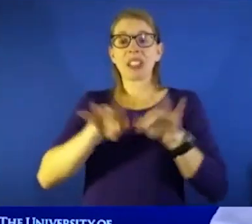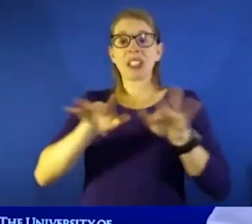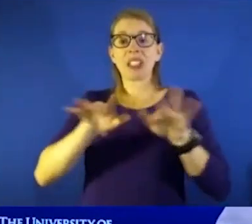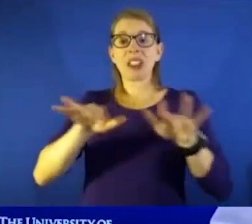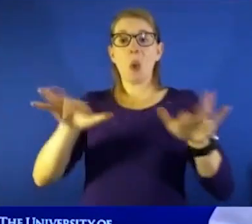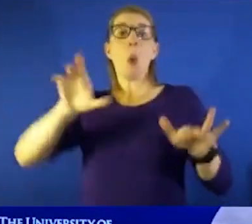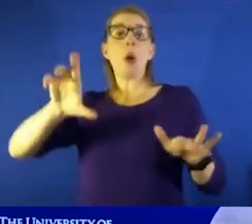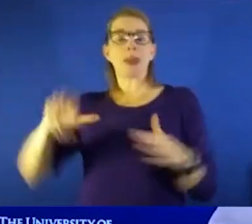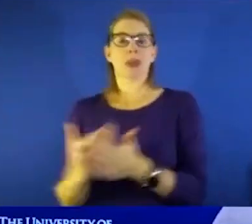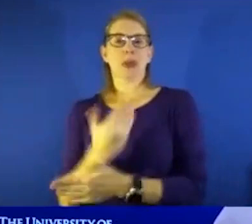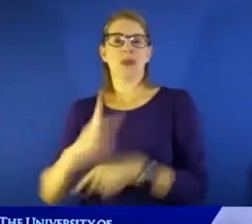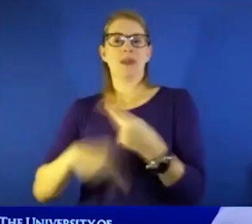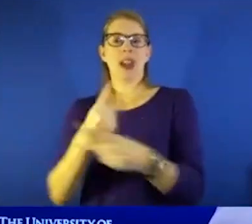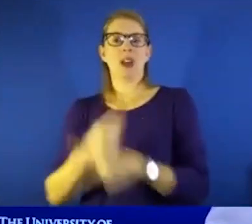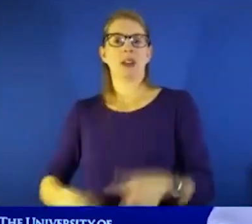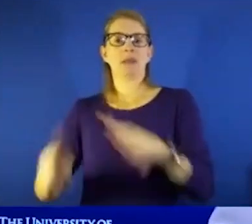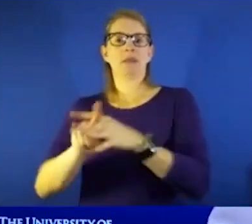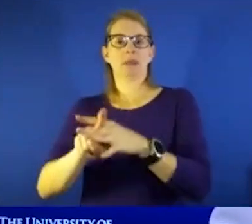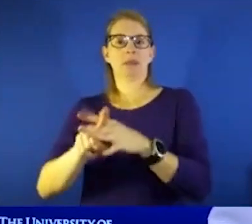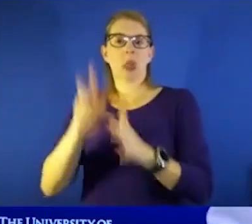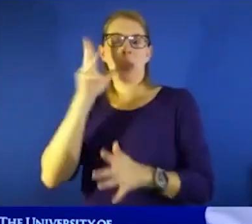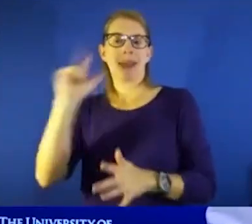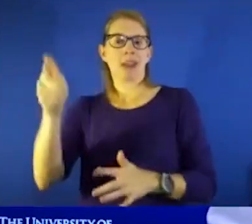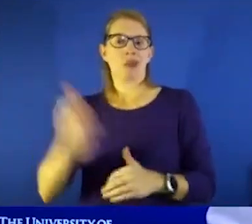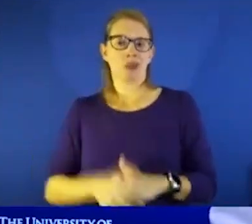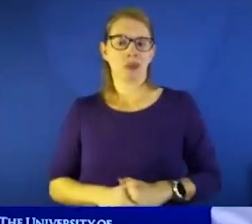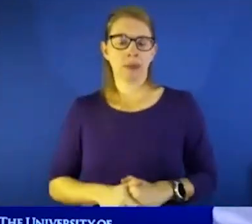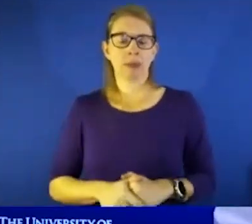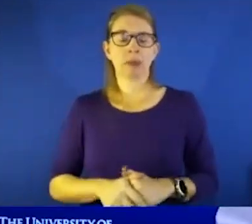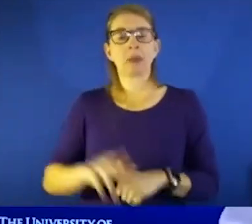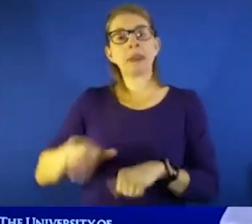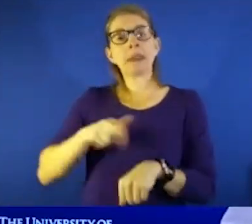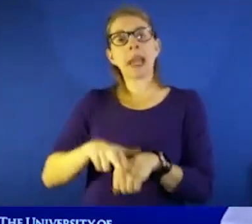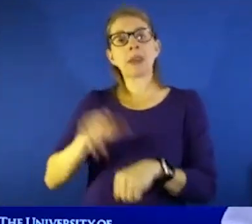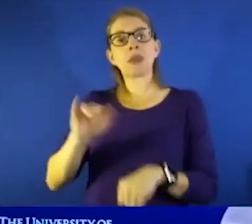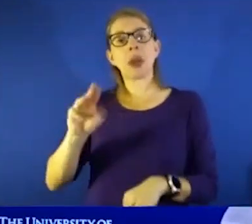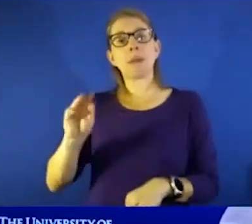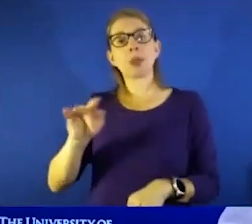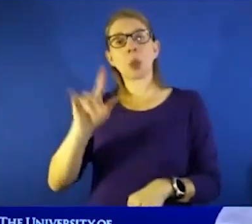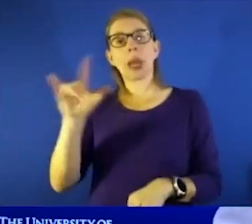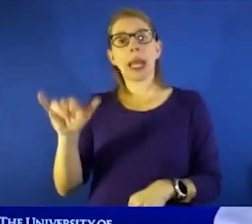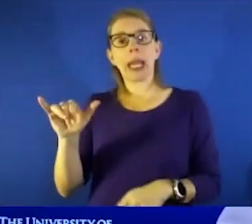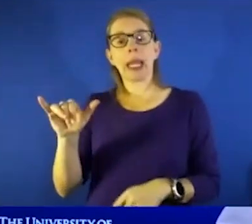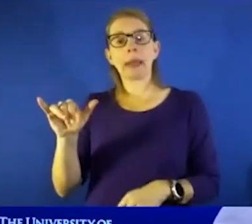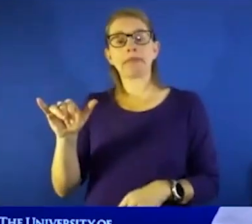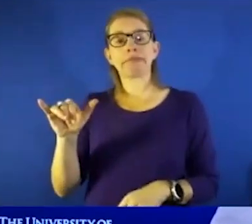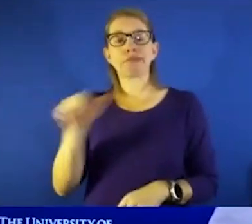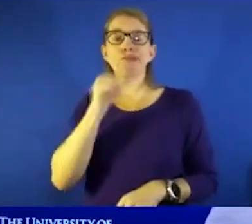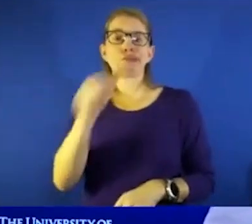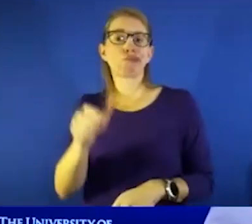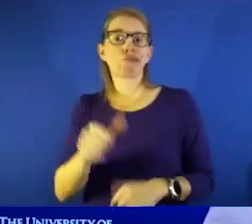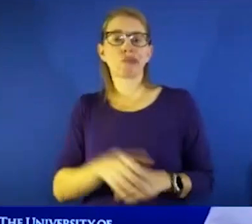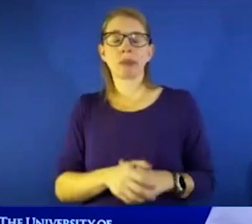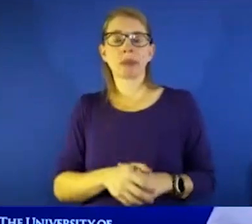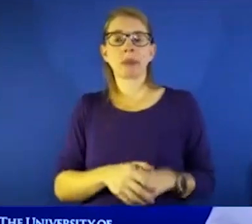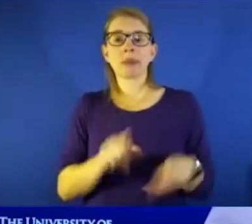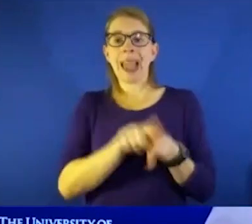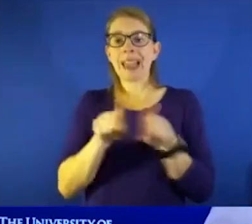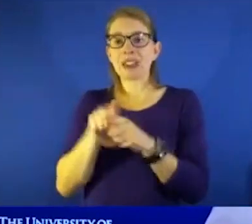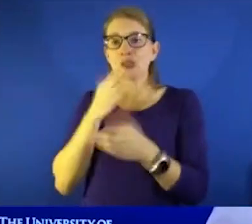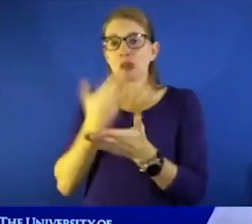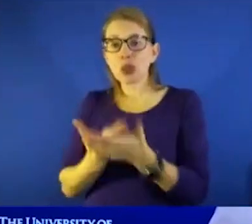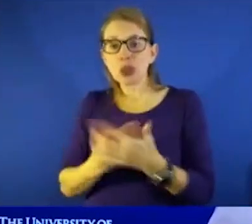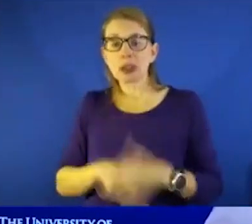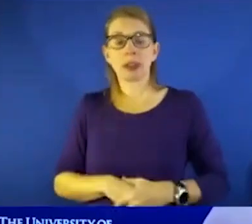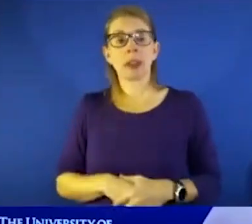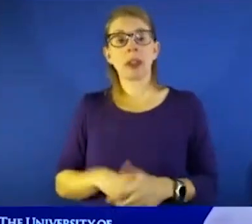circulate in the future as well. And so natural immunity is not, it really just is not as good from what we have seen